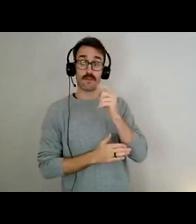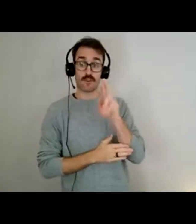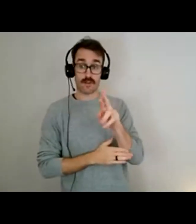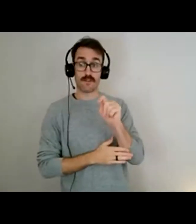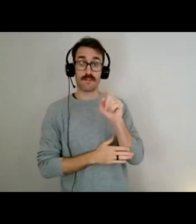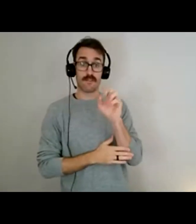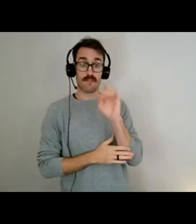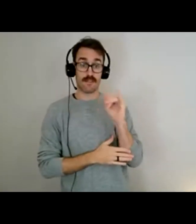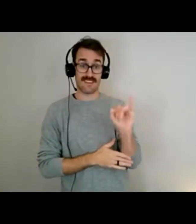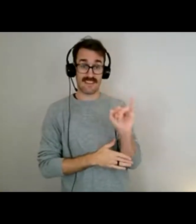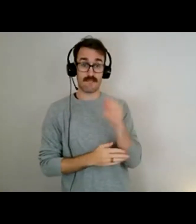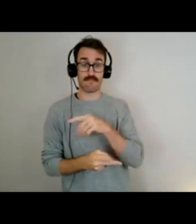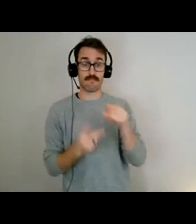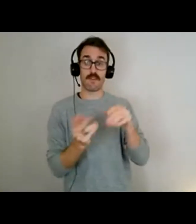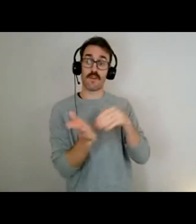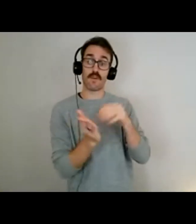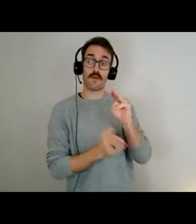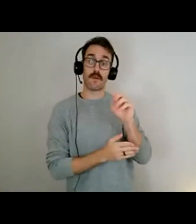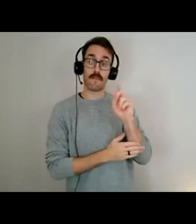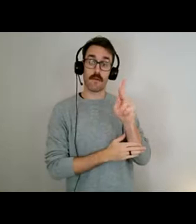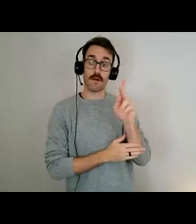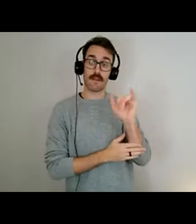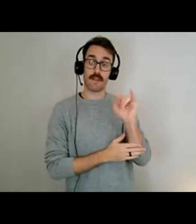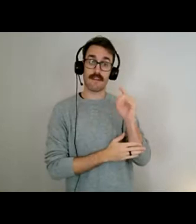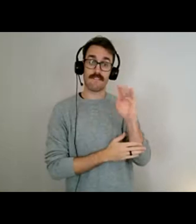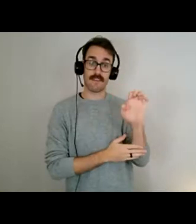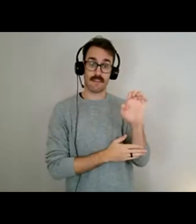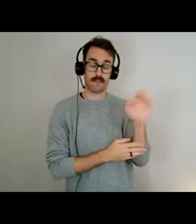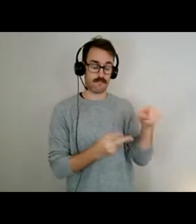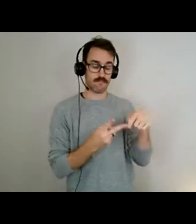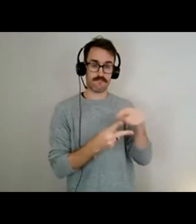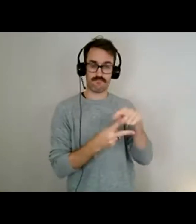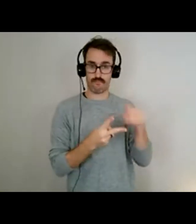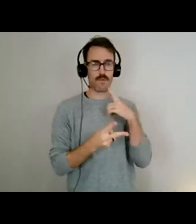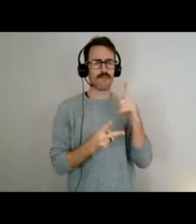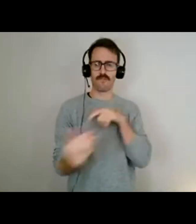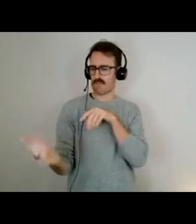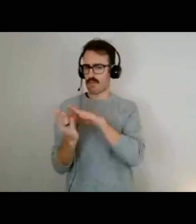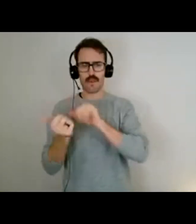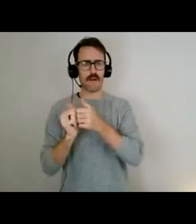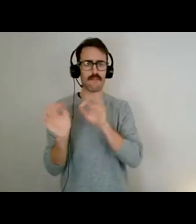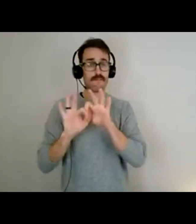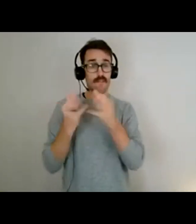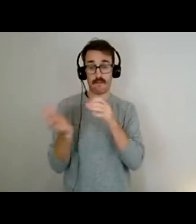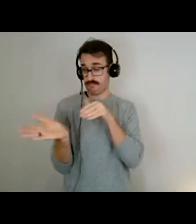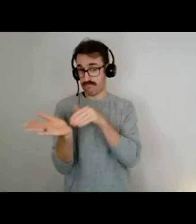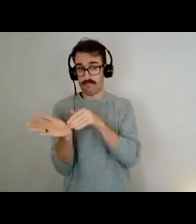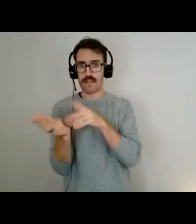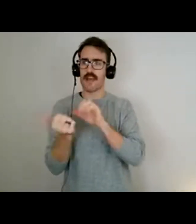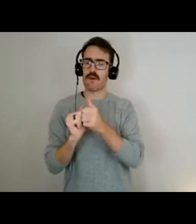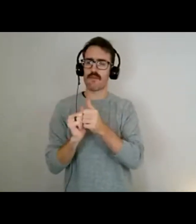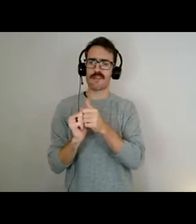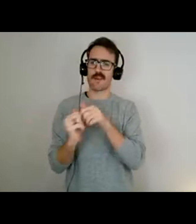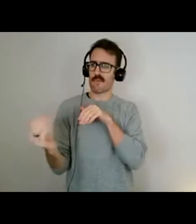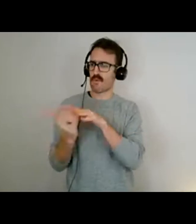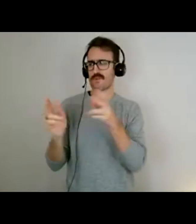Tazkarji and Dr. Mark Yaffe. They will cover how family physicians could approach elder abuse and neglect and